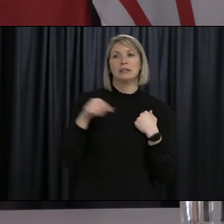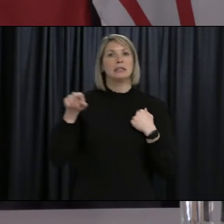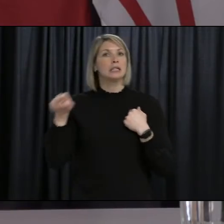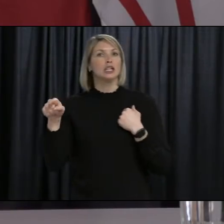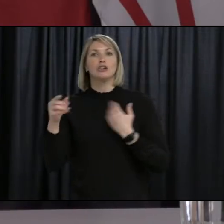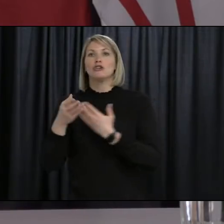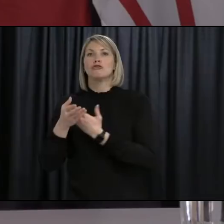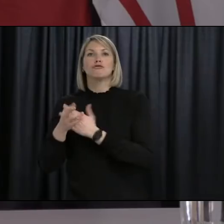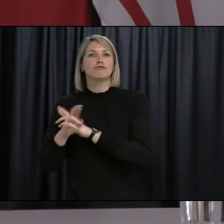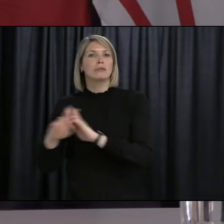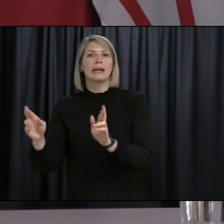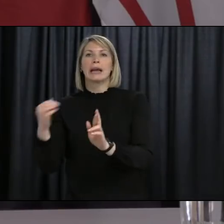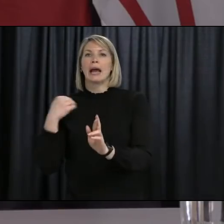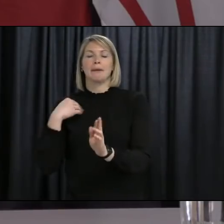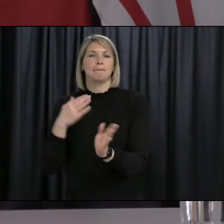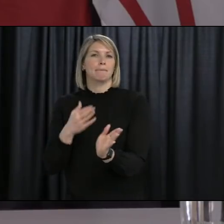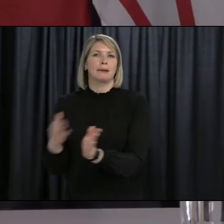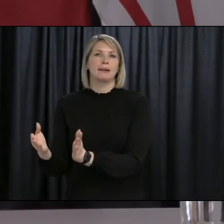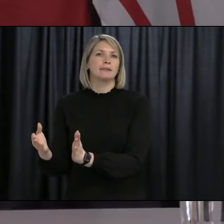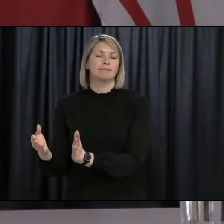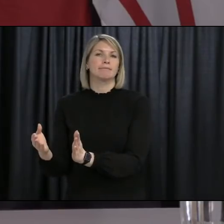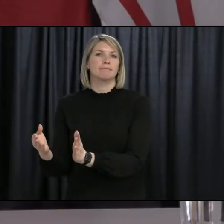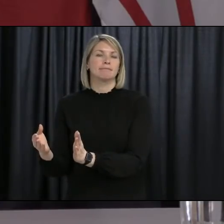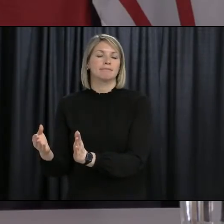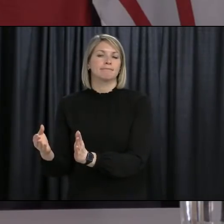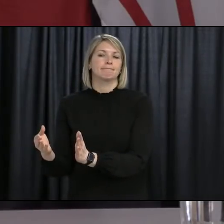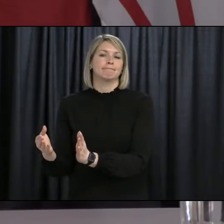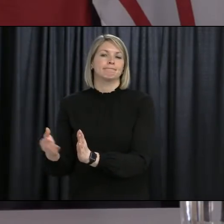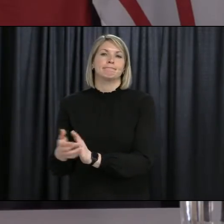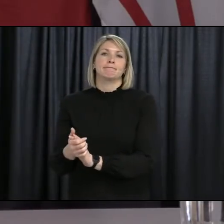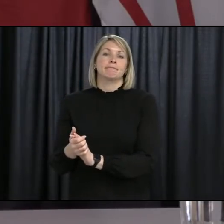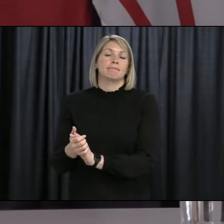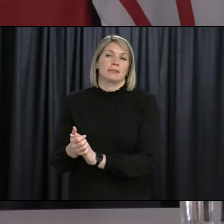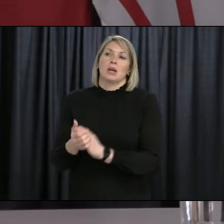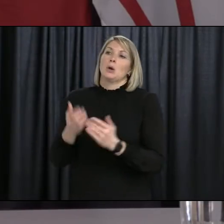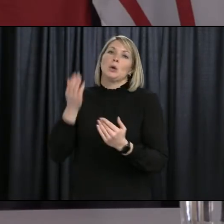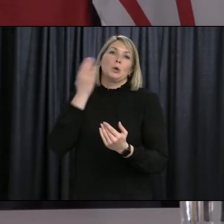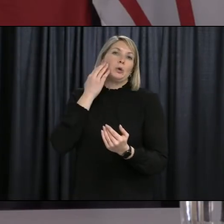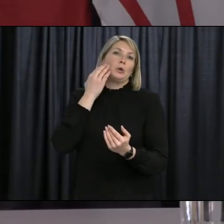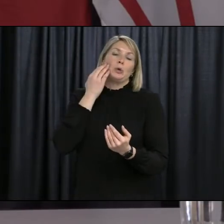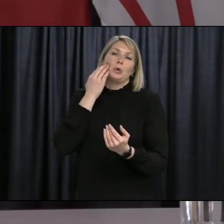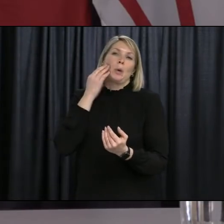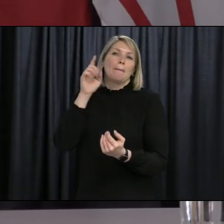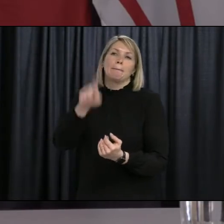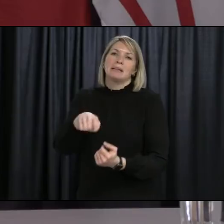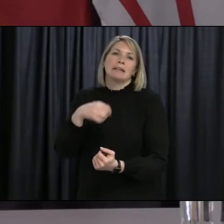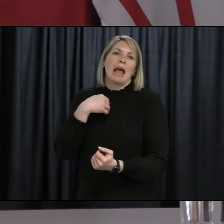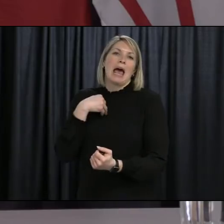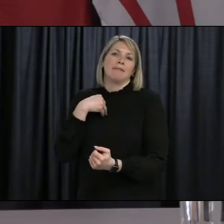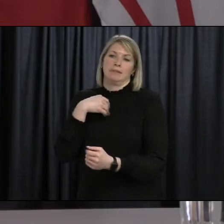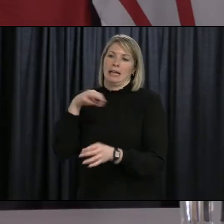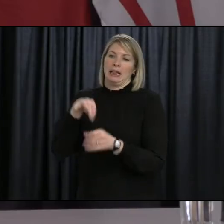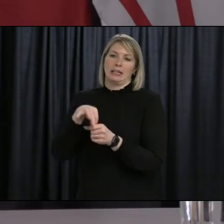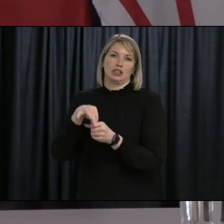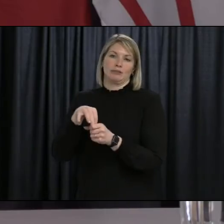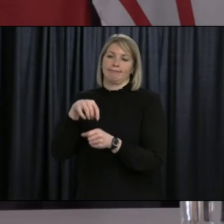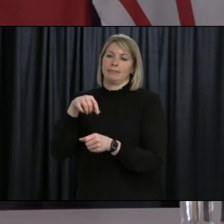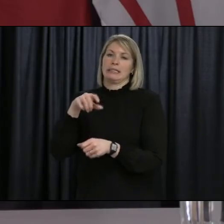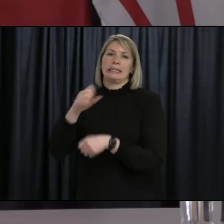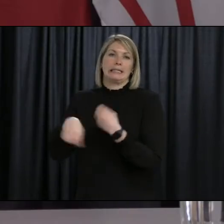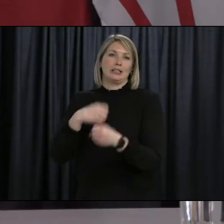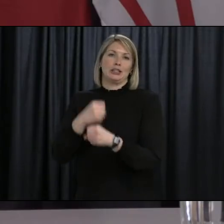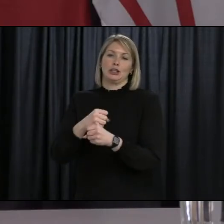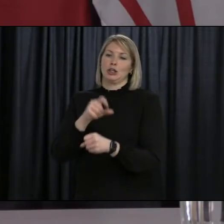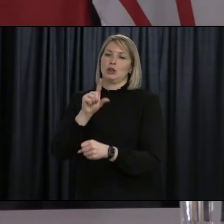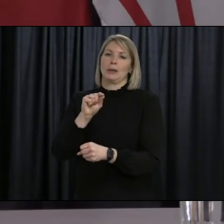a COVID-19 election, and there had to be an election in 2021. He knew that. He knew that COVID wasn't